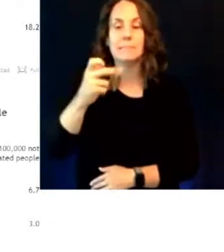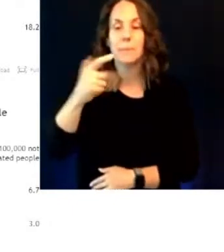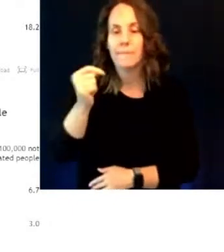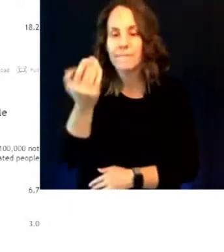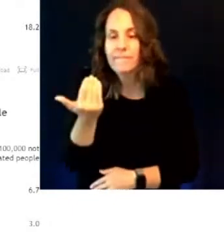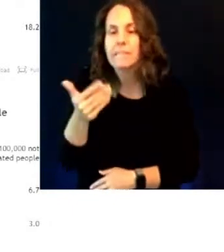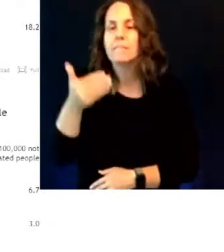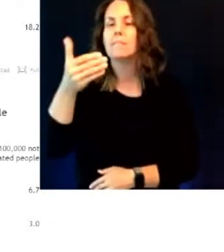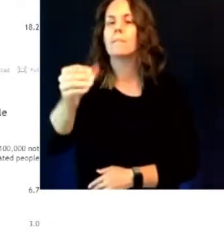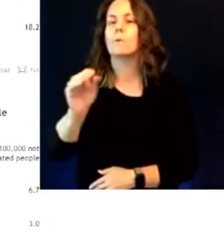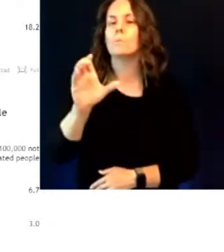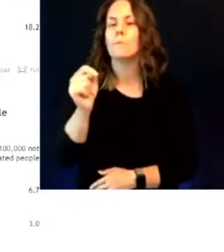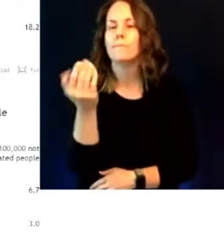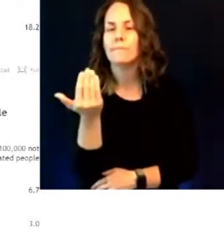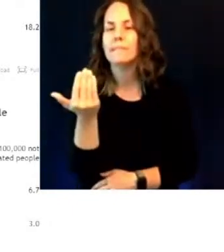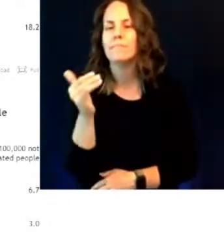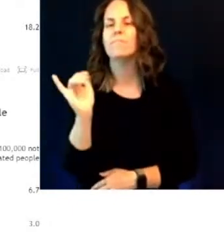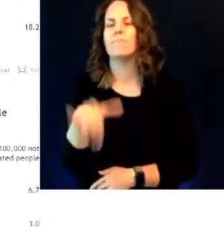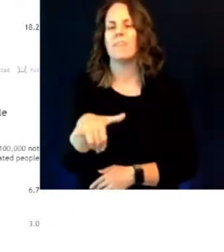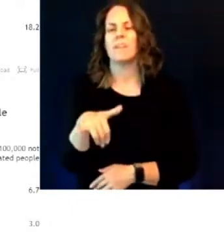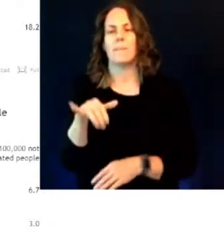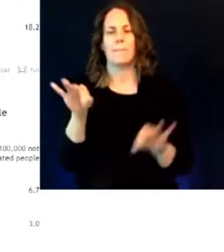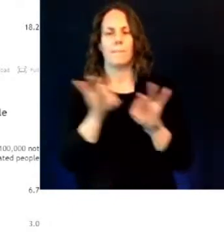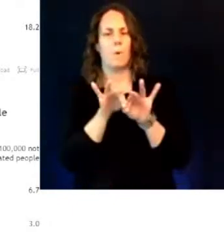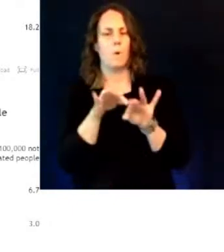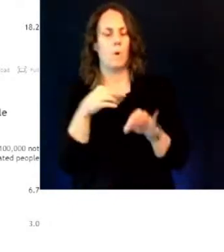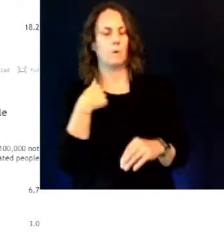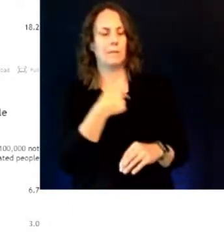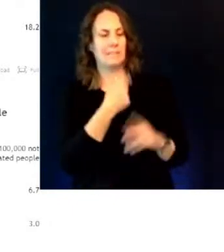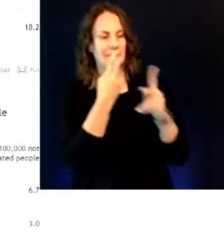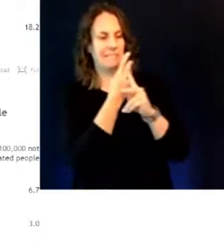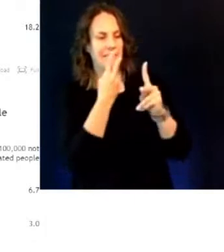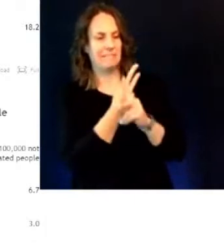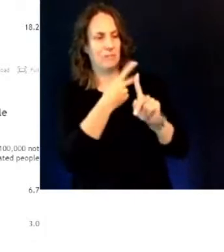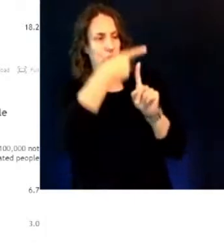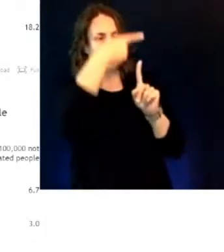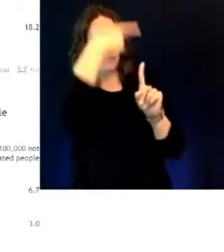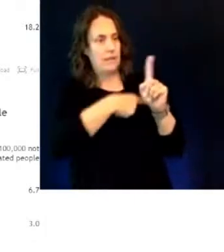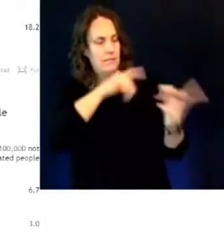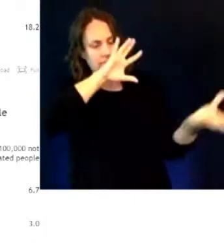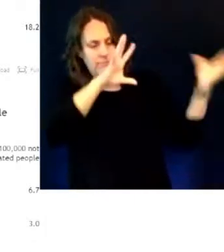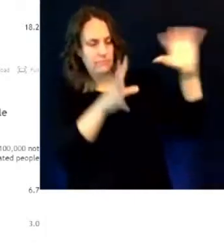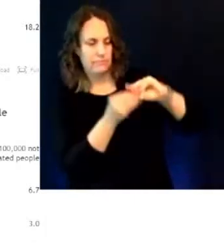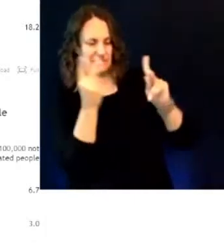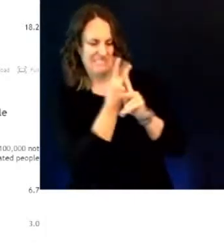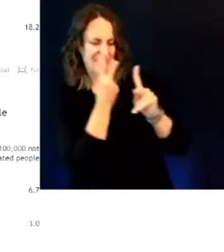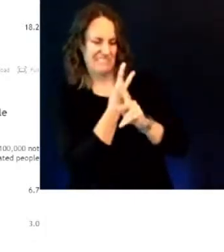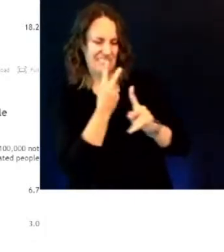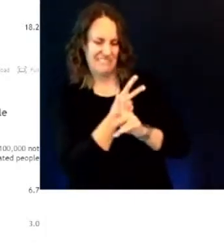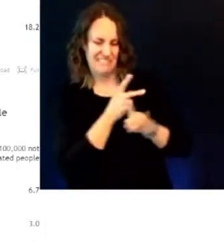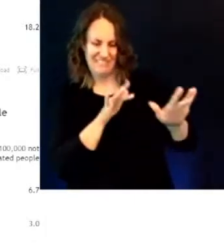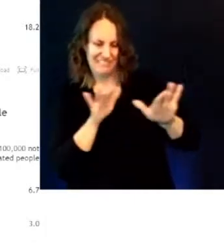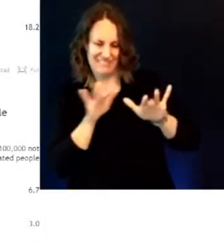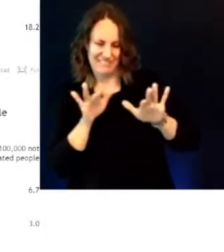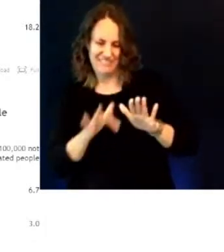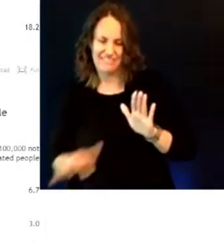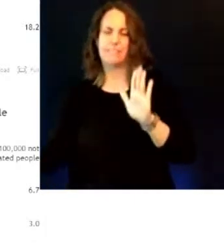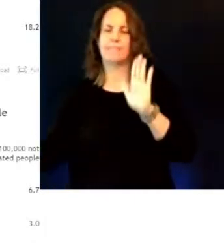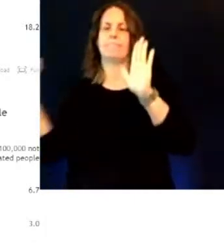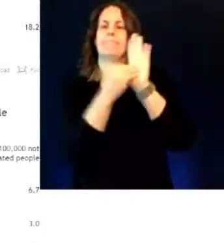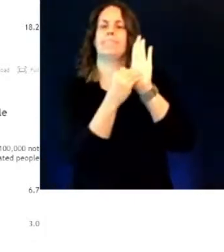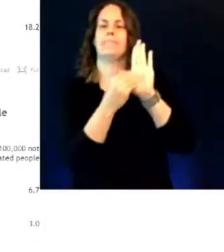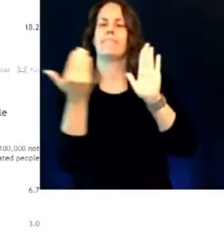in getting full data for COVID-19 cases. And the other piece that I want to mention on this page is that this